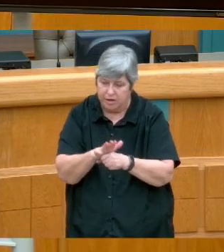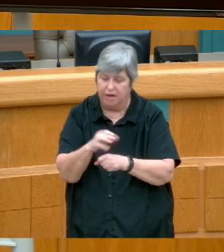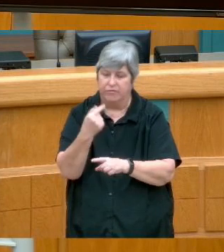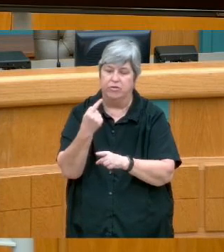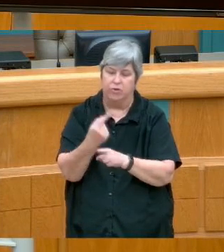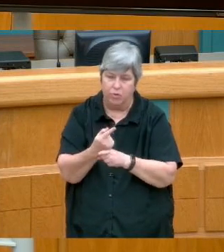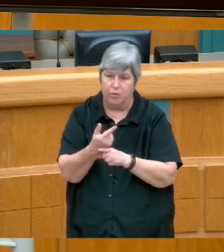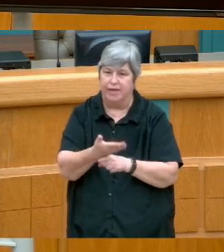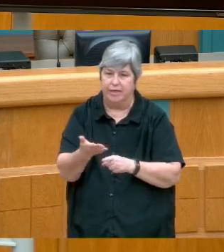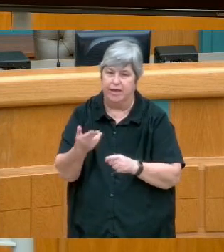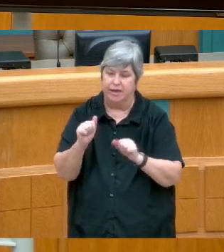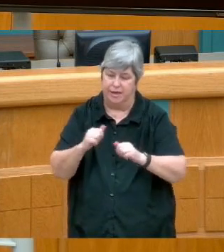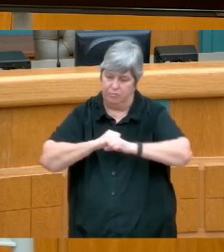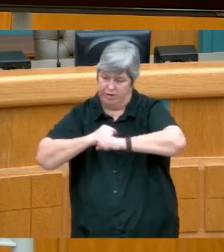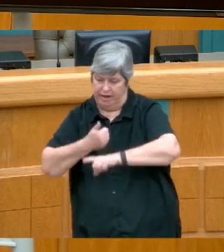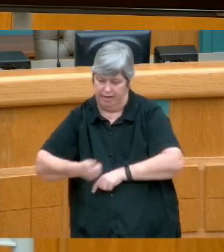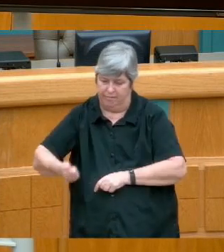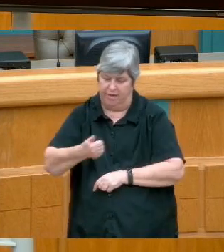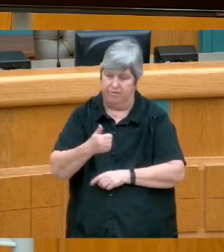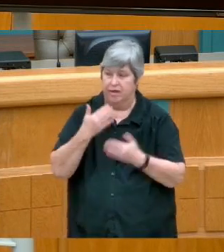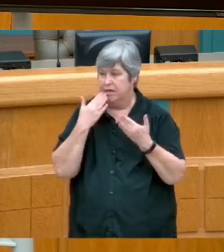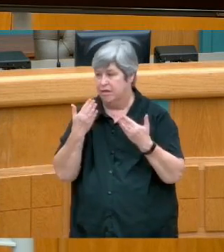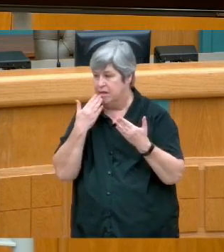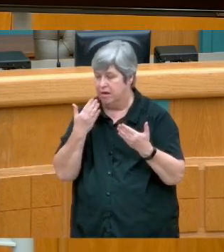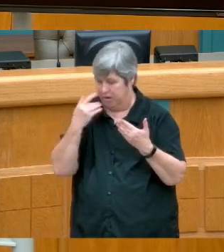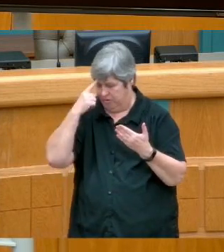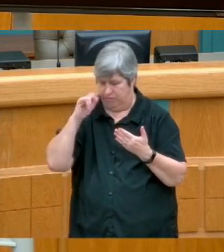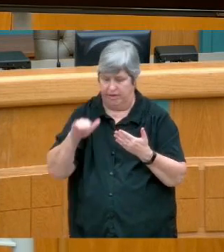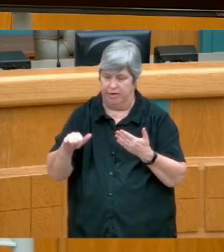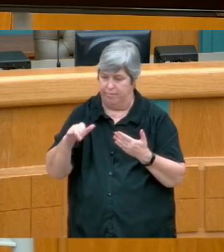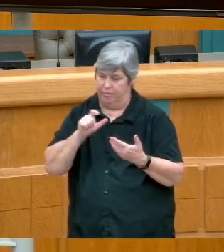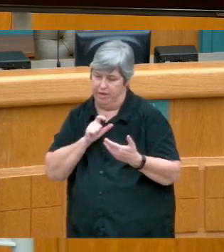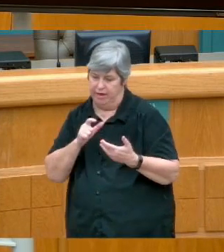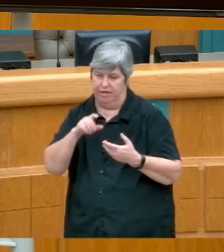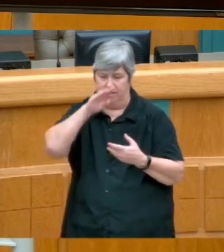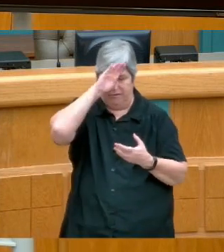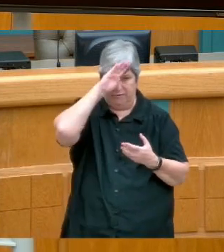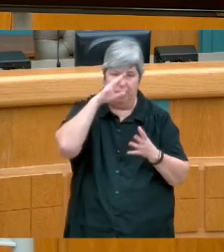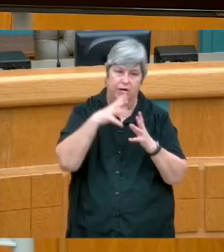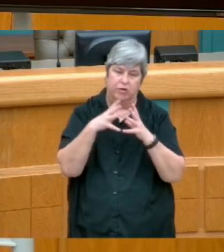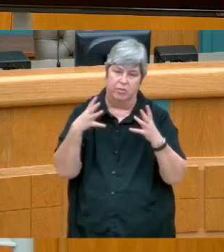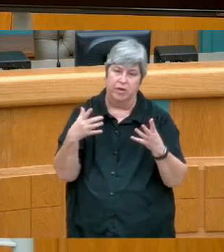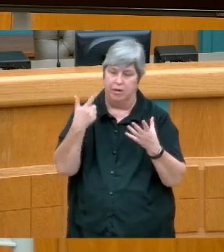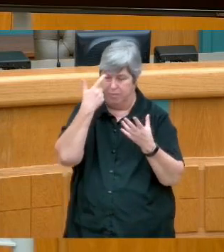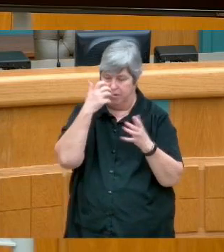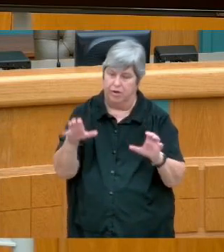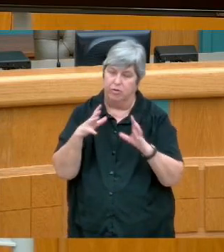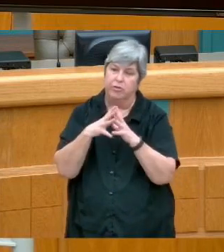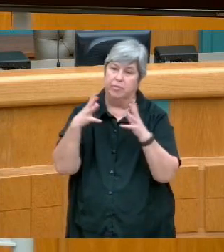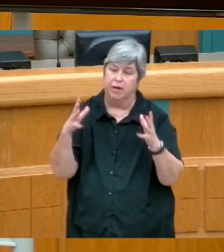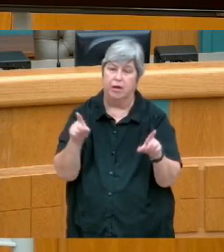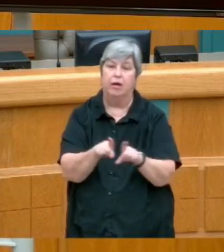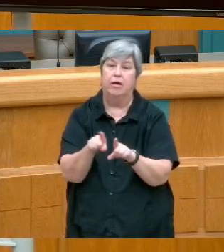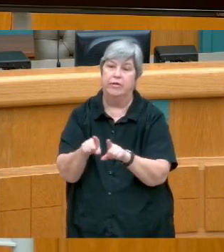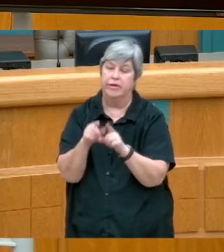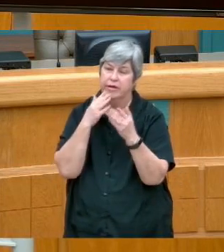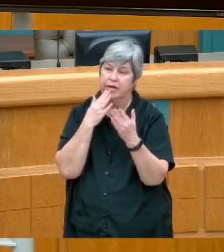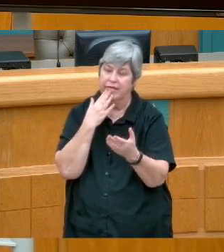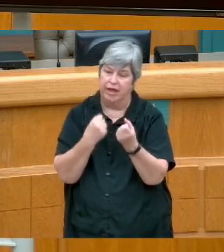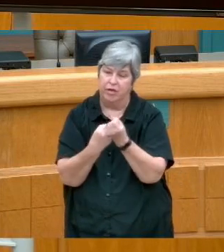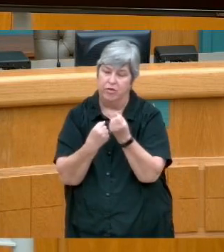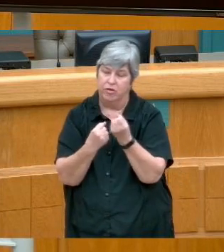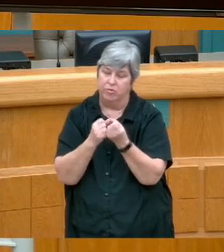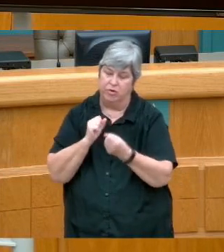gear. And so we want to thank the 2 chiefs for doing that, and thank our first responders for doing what they do, and thank also those support